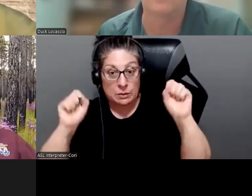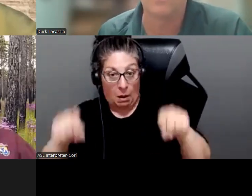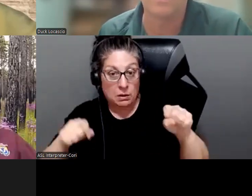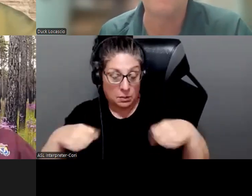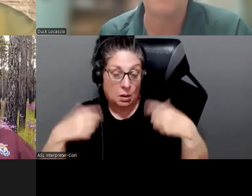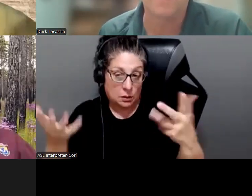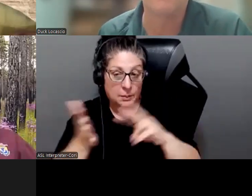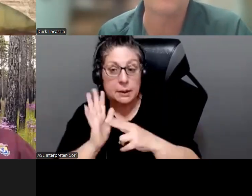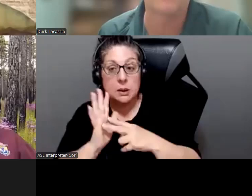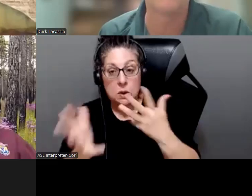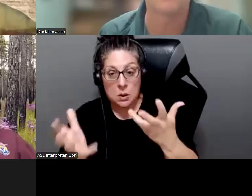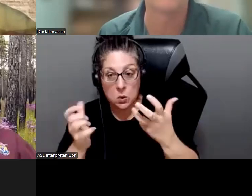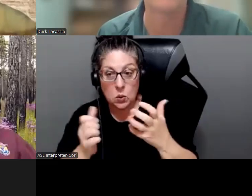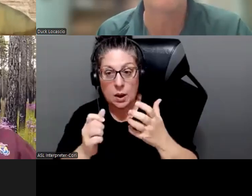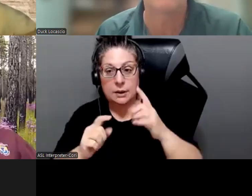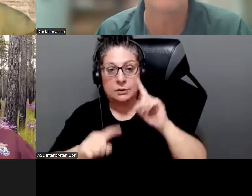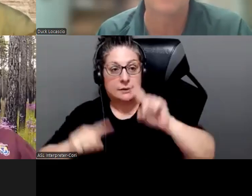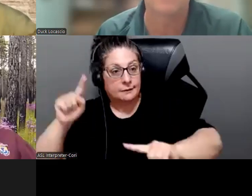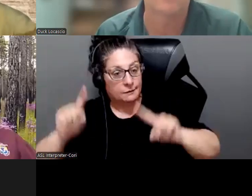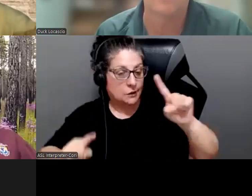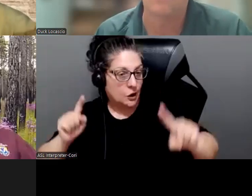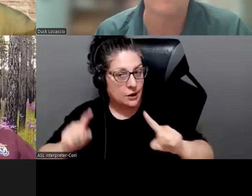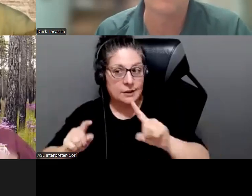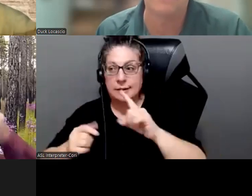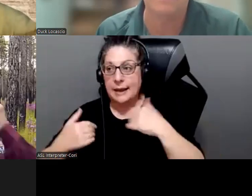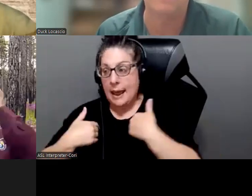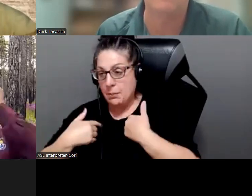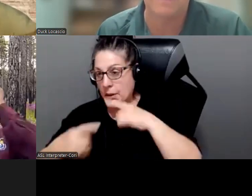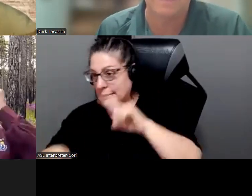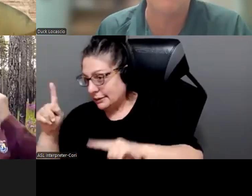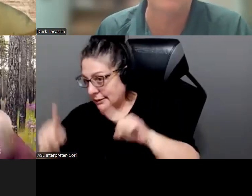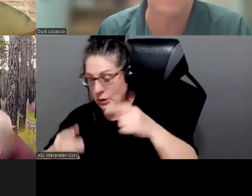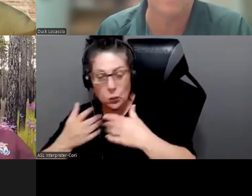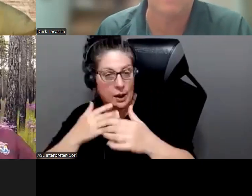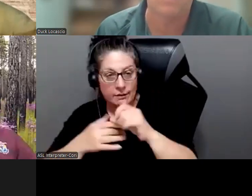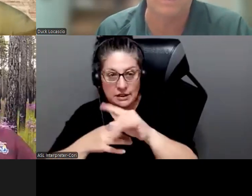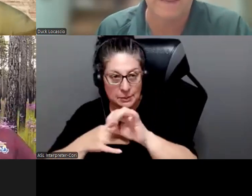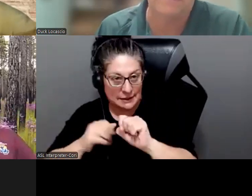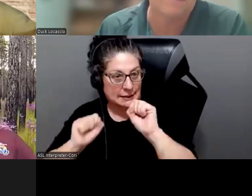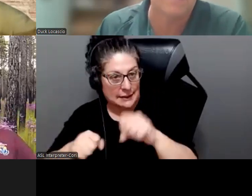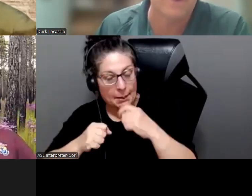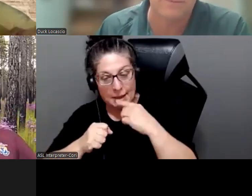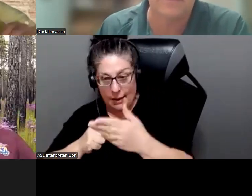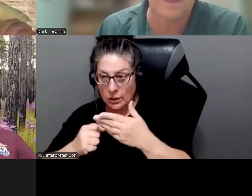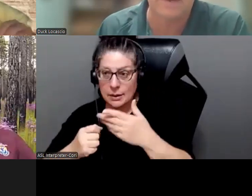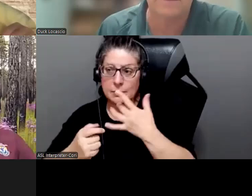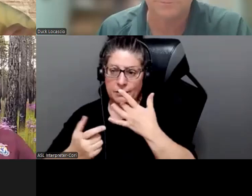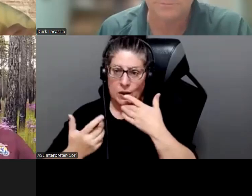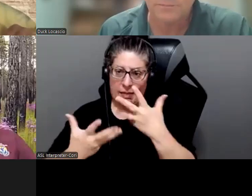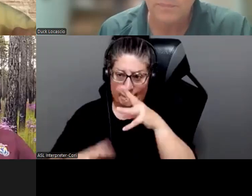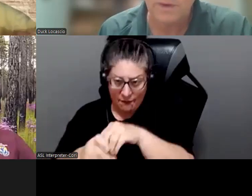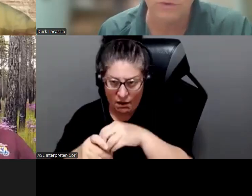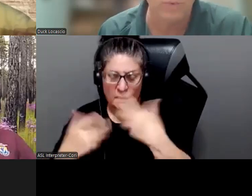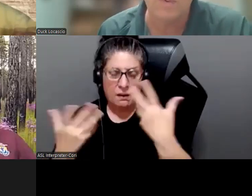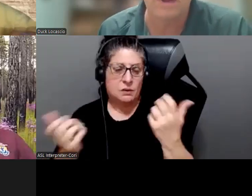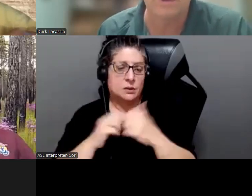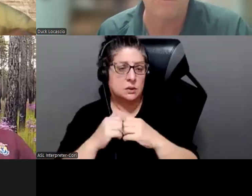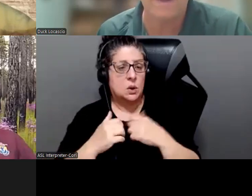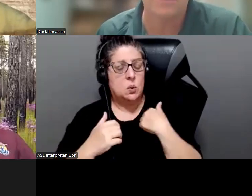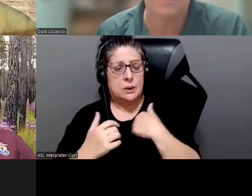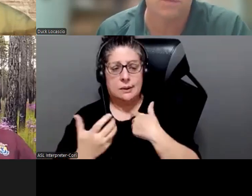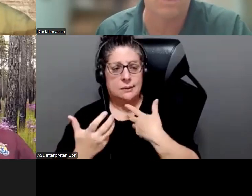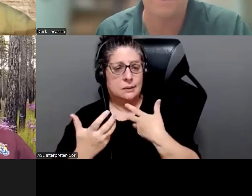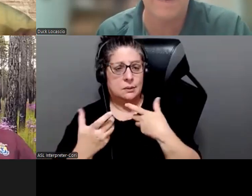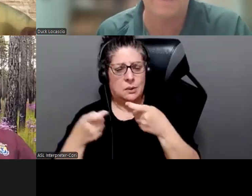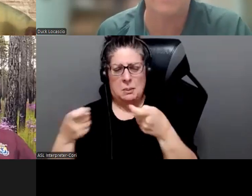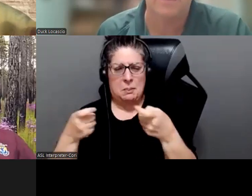So we want it very diverse in species. Whatever species can be there, we like them to be represented. So we really don't